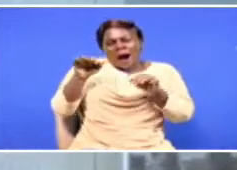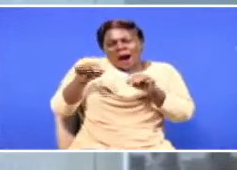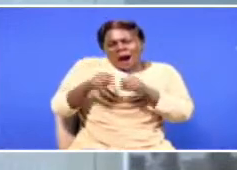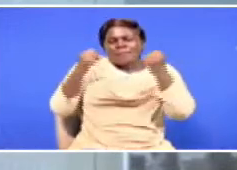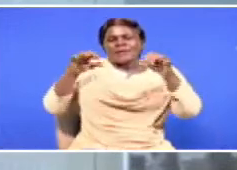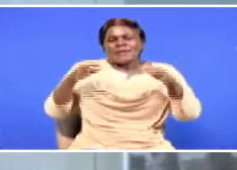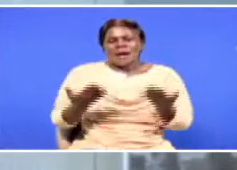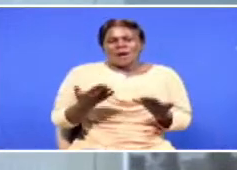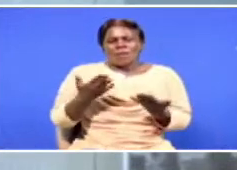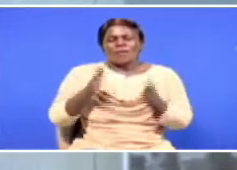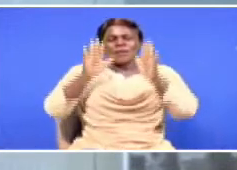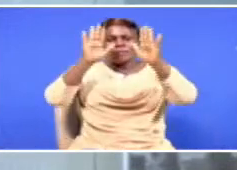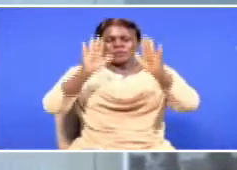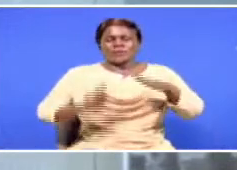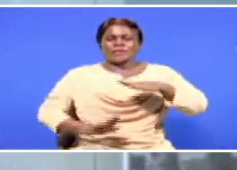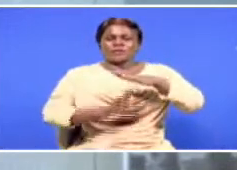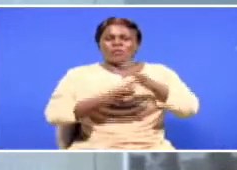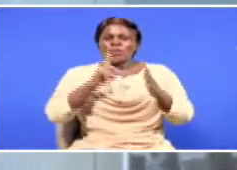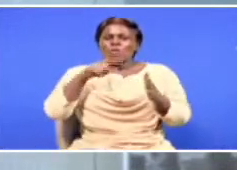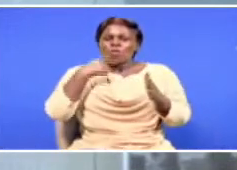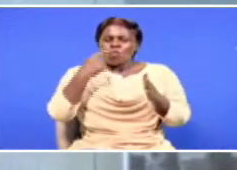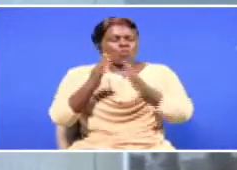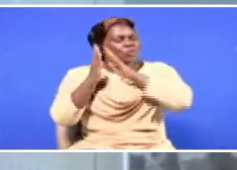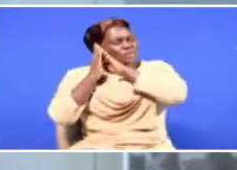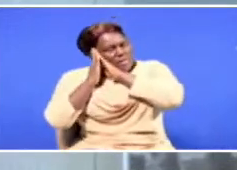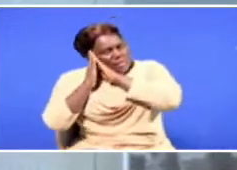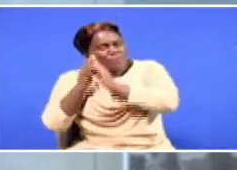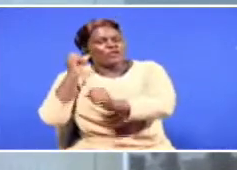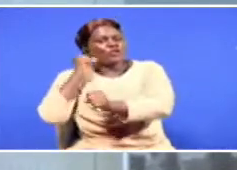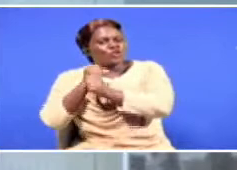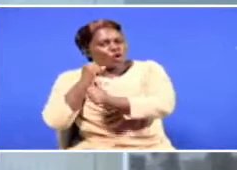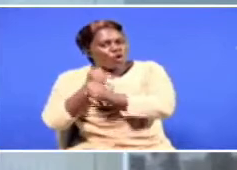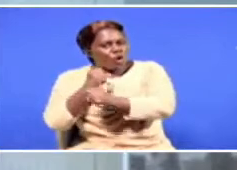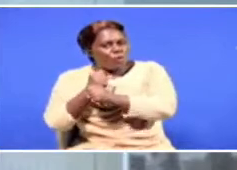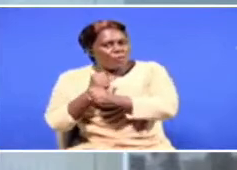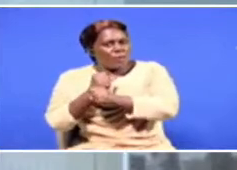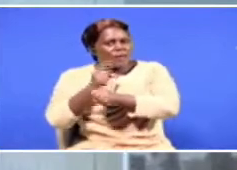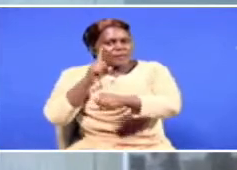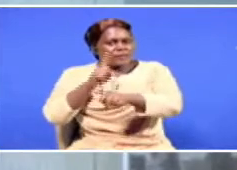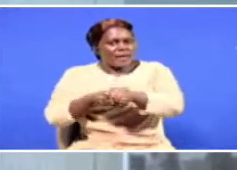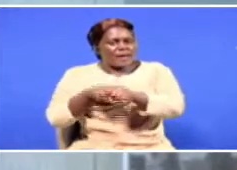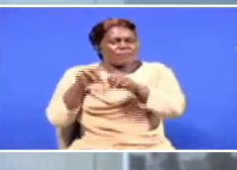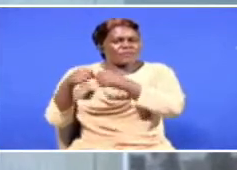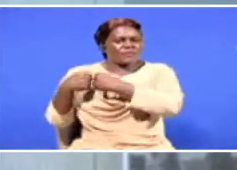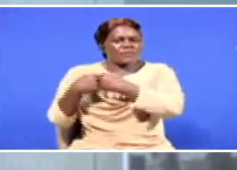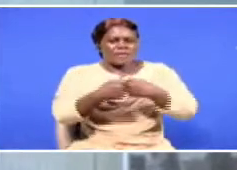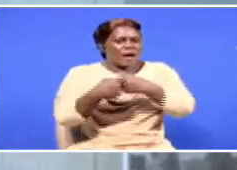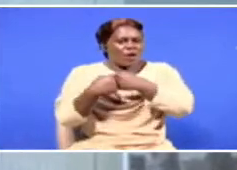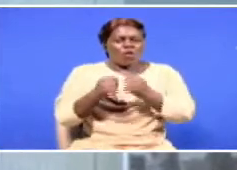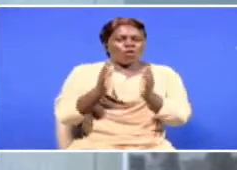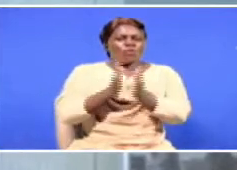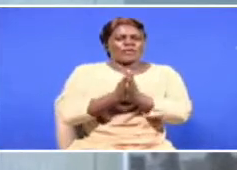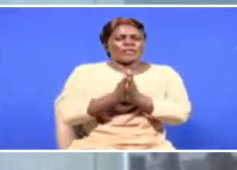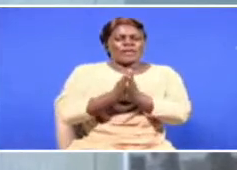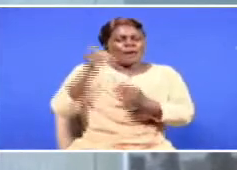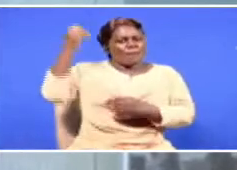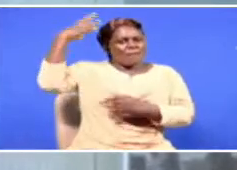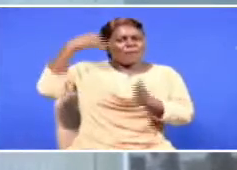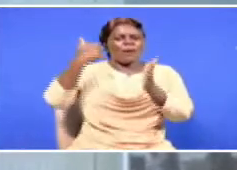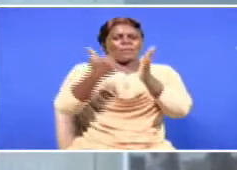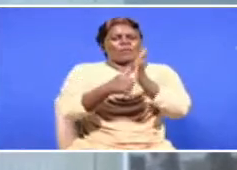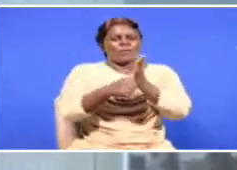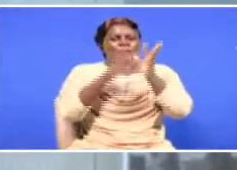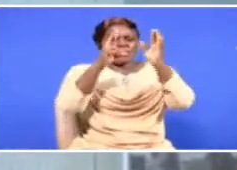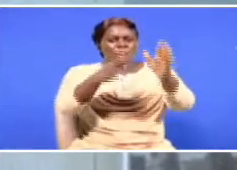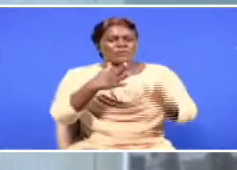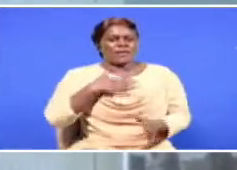happen? And most importantly, who slept on the job while Kenya grappled with this major power crisis? And as KTN's